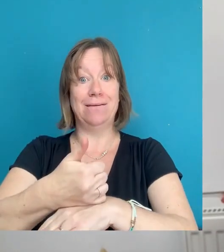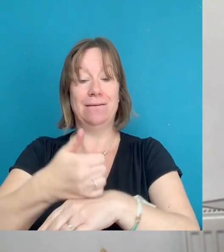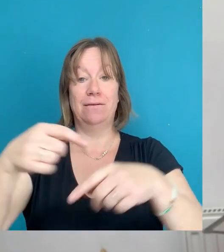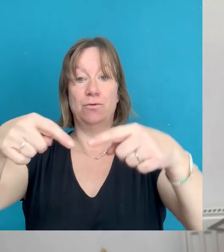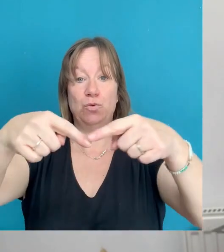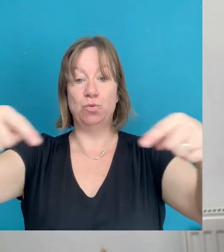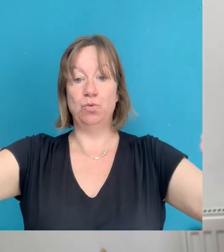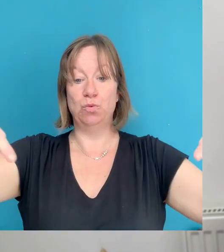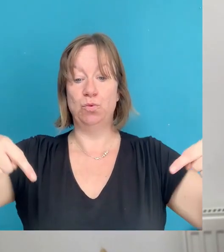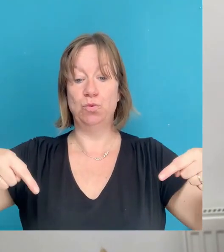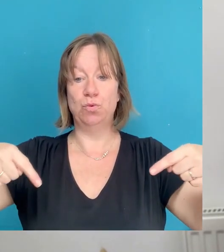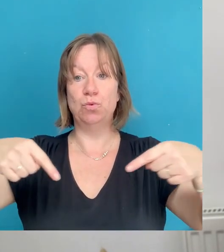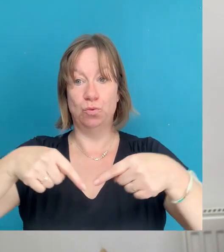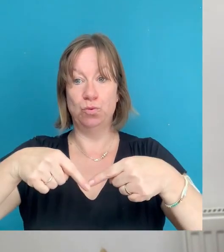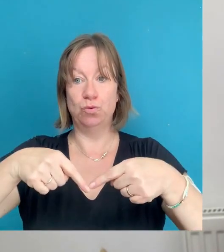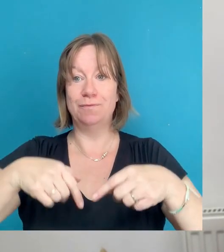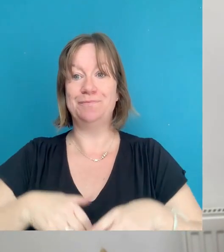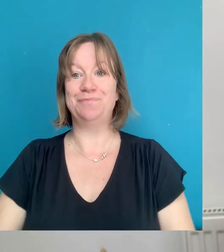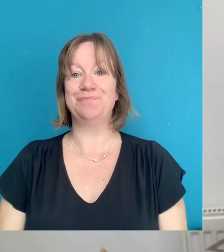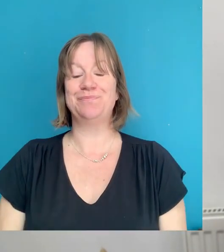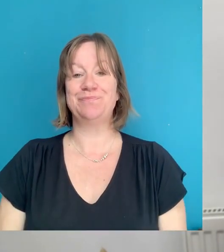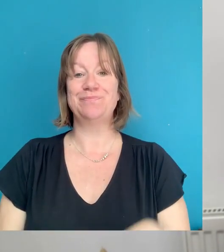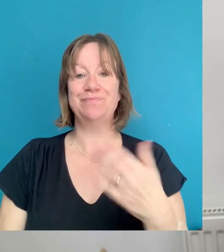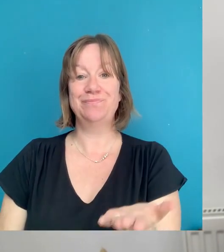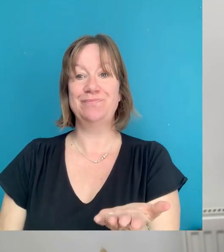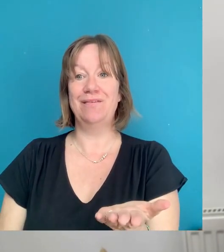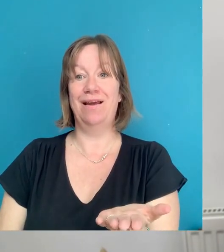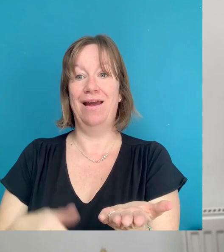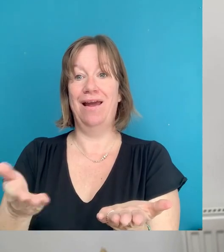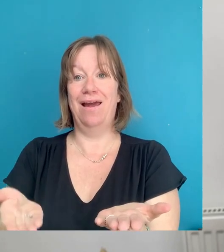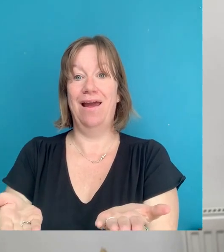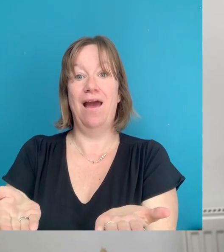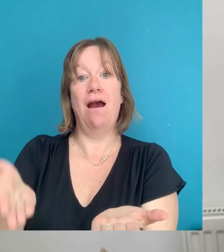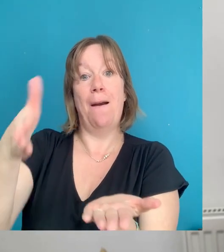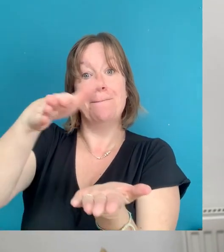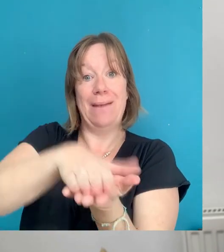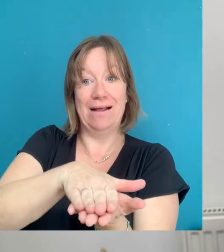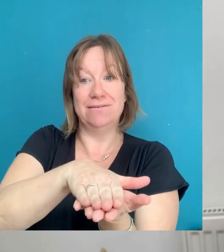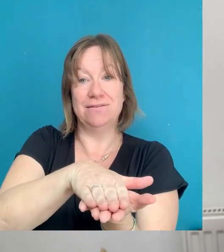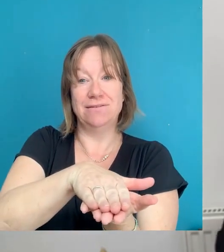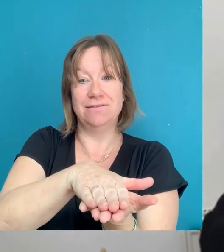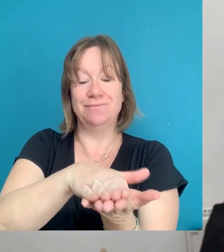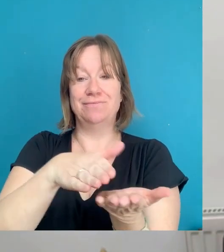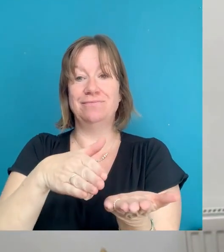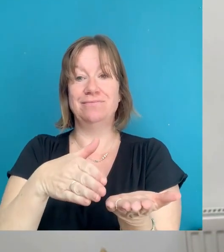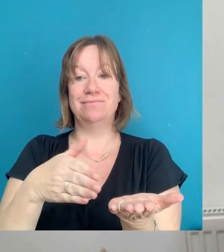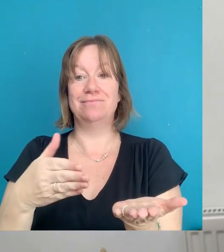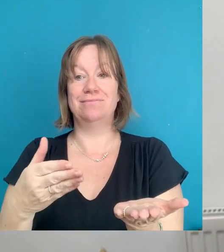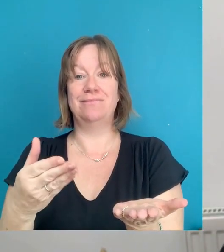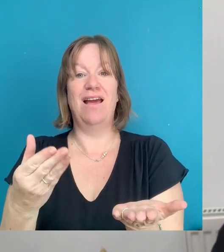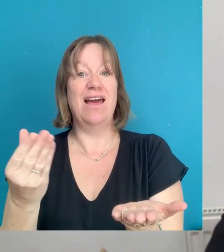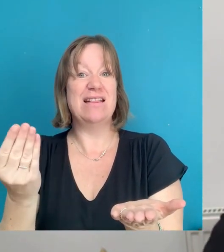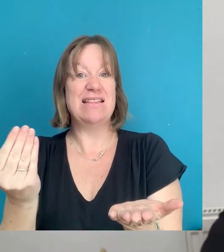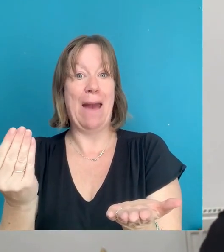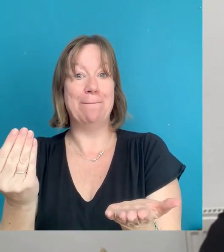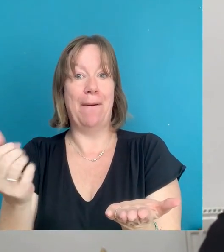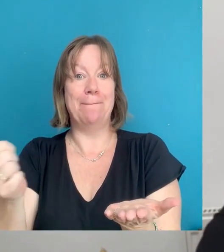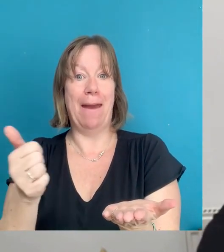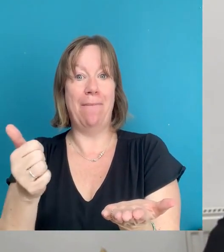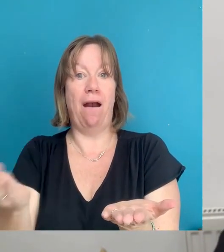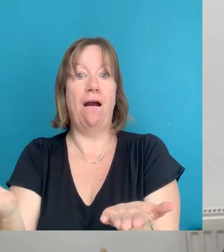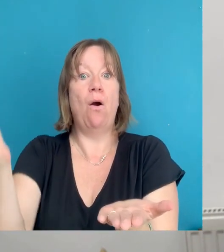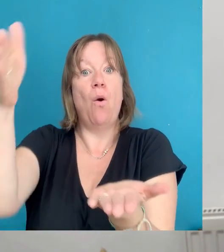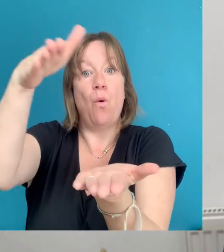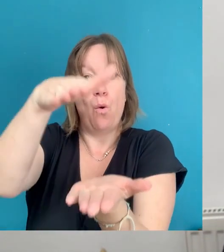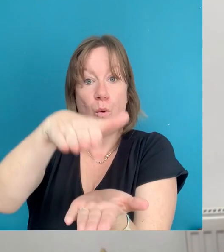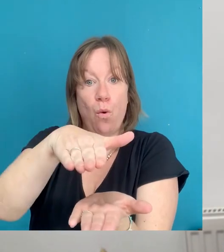So this is the base. What goes on there. Then we put sheet